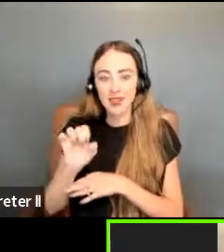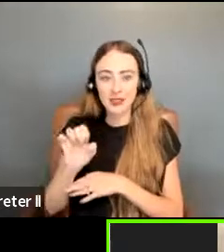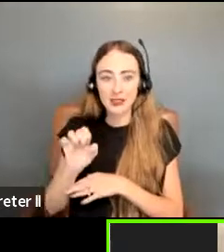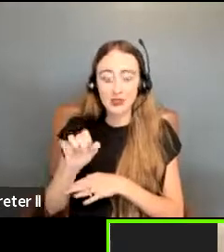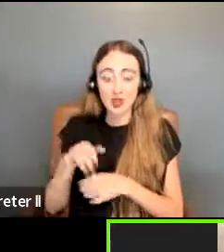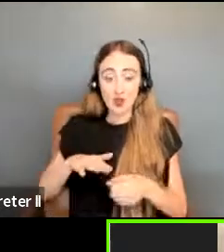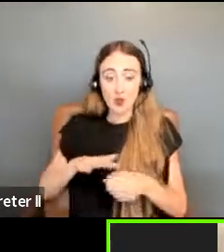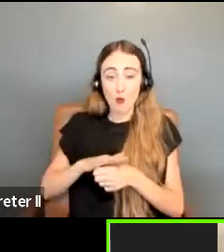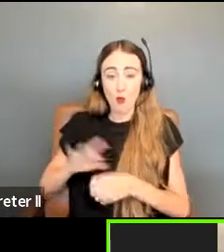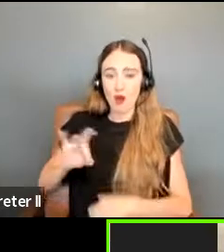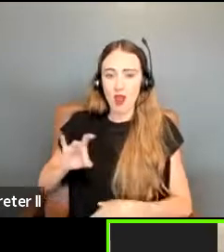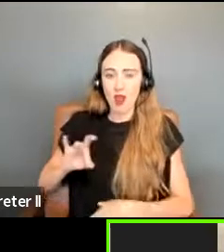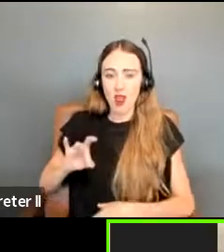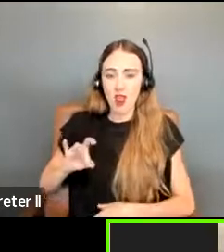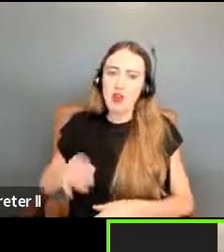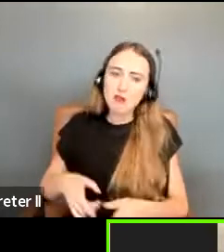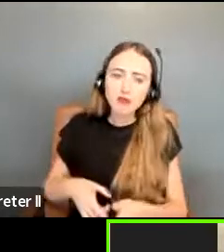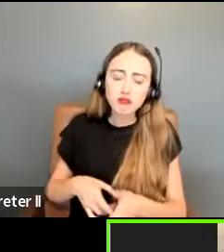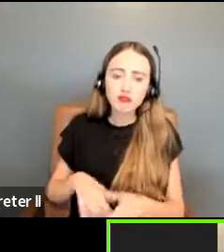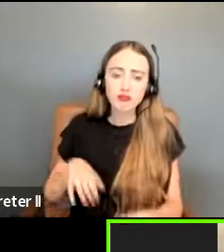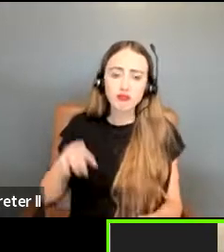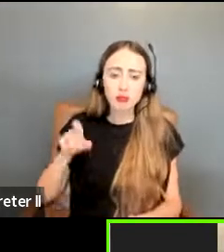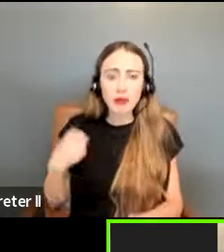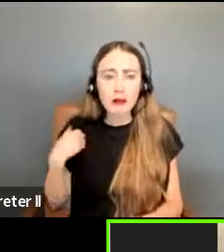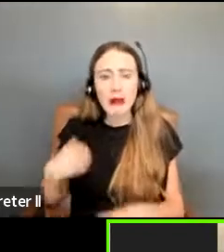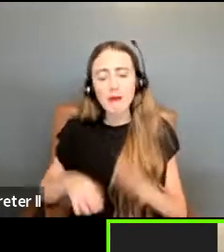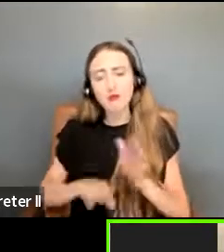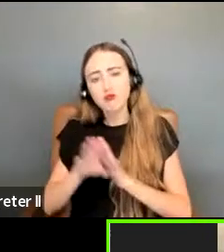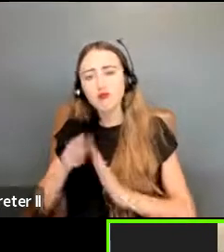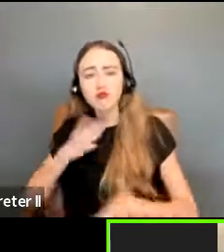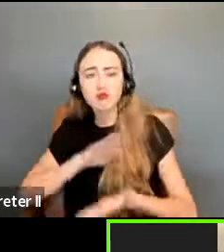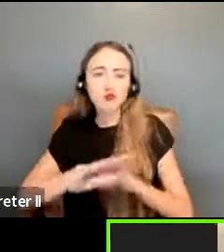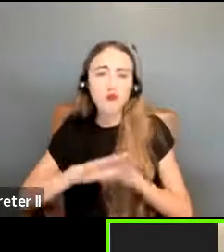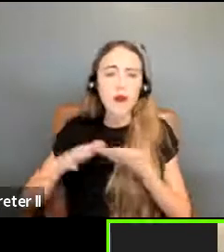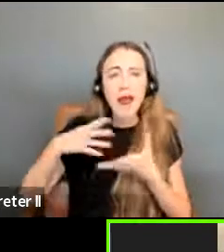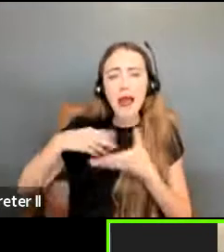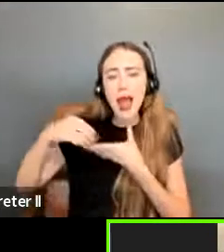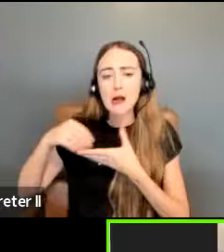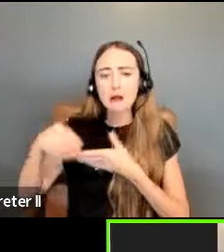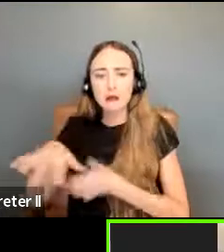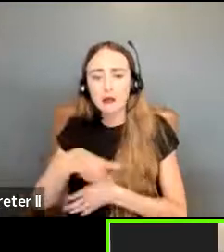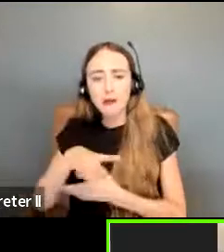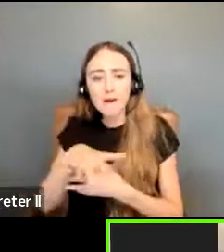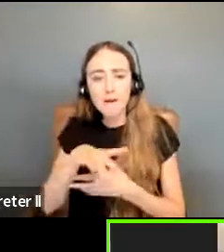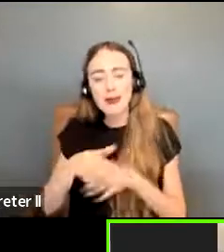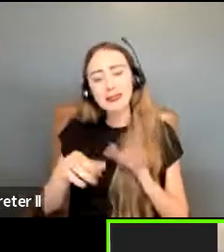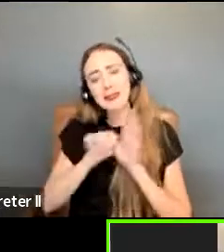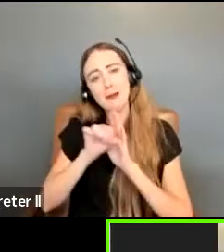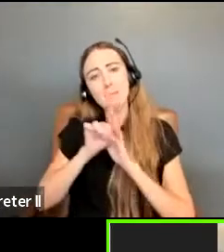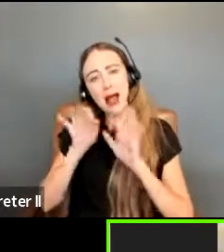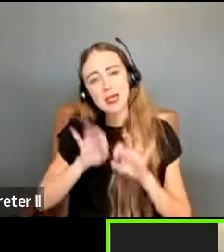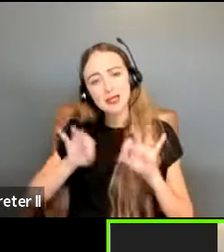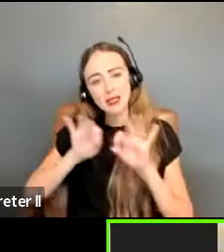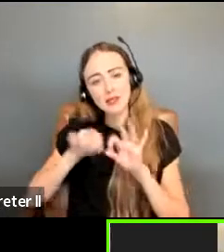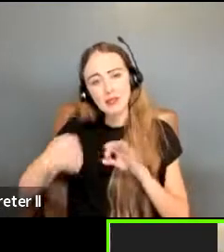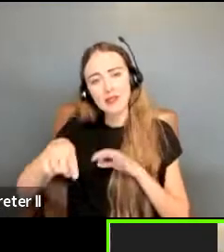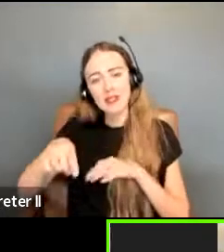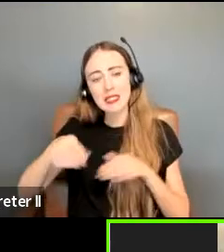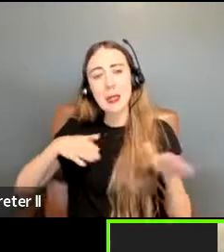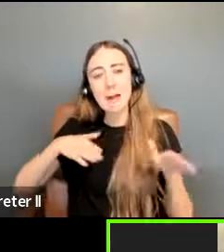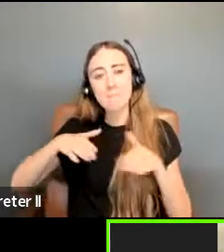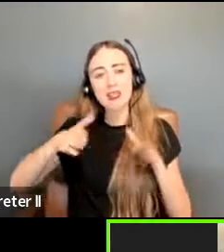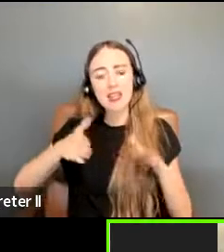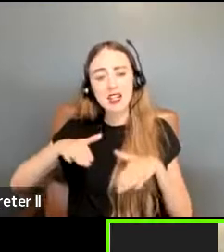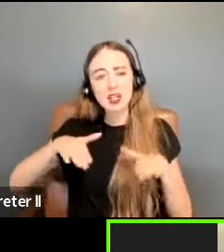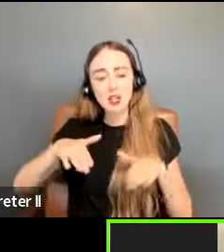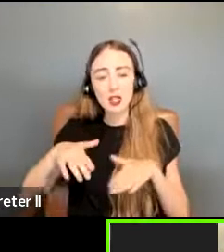Ward 8 deserve innovation, exemplary outdoor space, and the literal and symbolic significance of this pedestrian bridge. It is